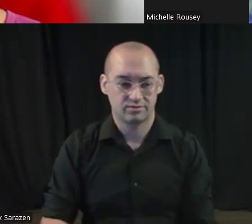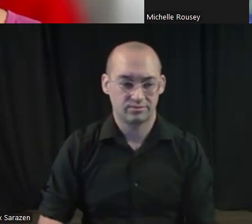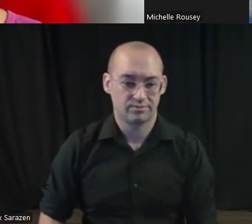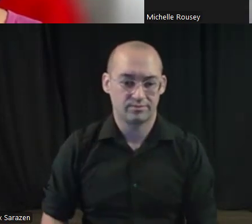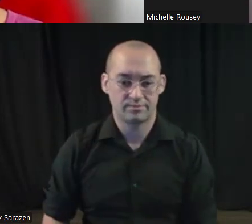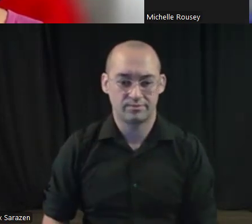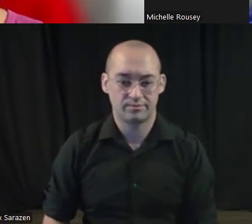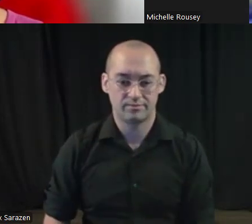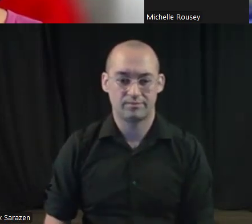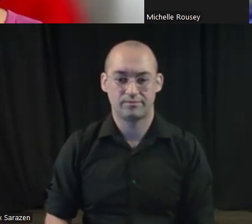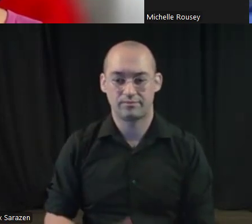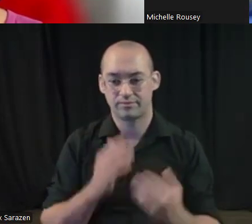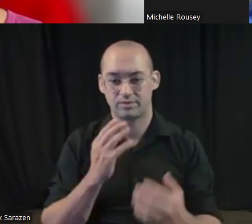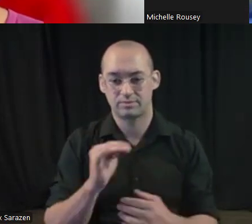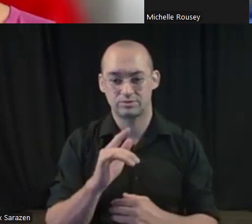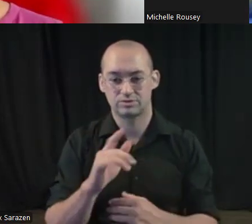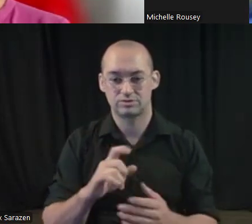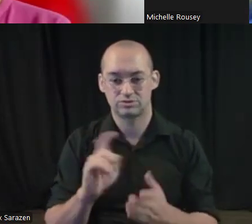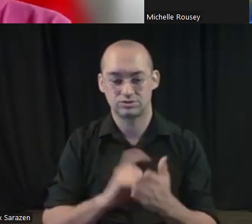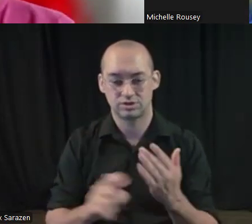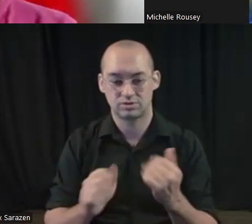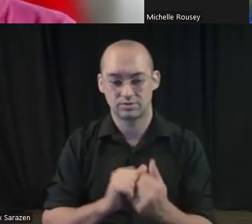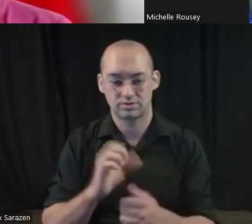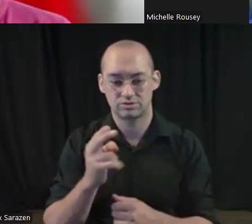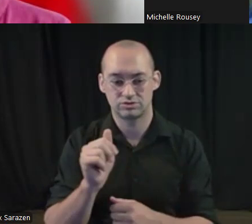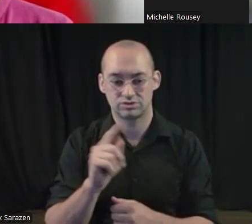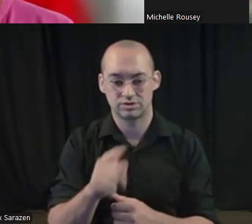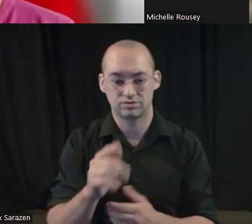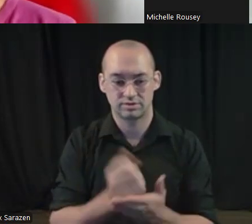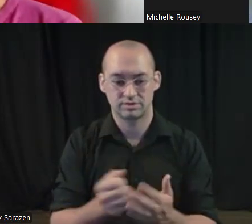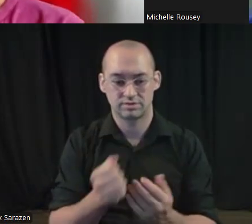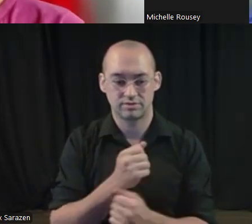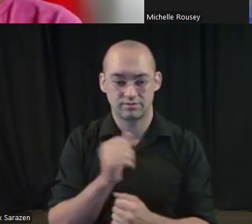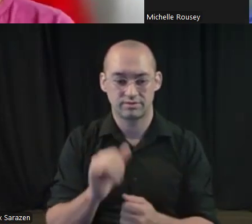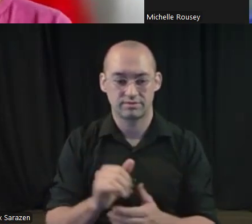Thank you, Michelle. And you should check the chat because you're getting some love there. Joanna.